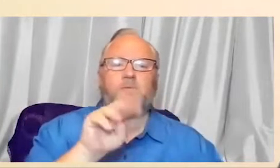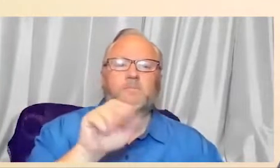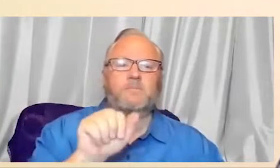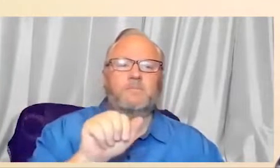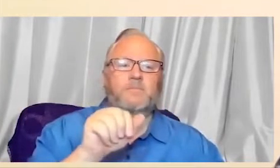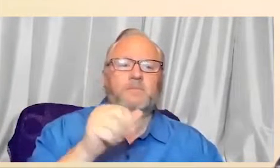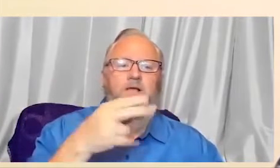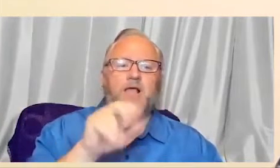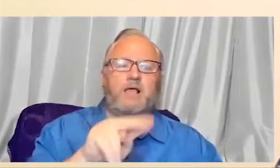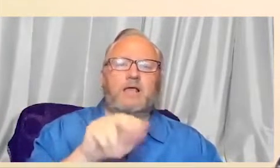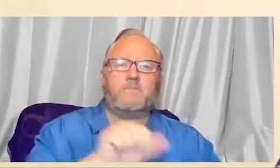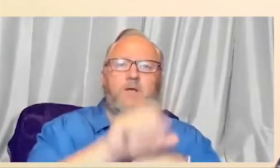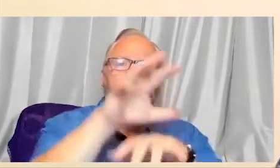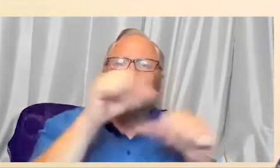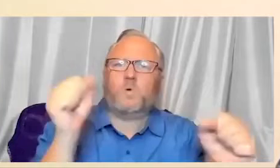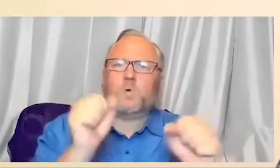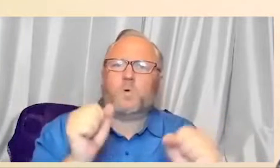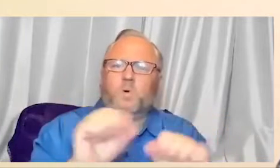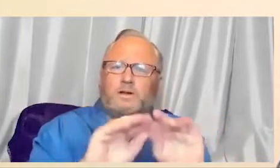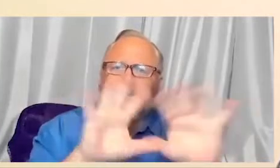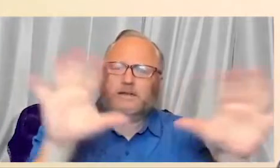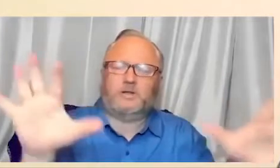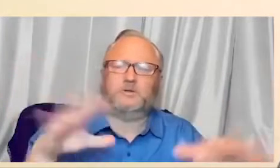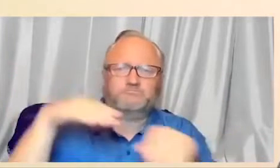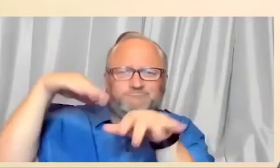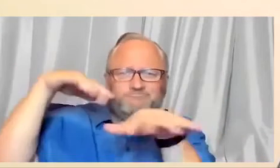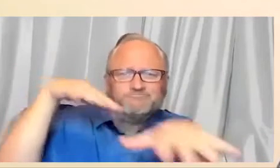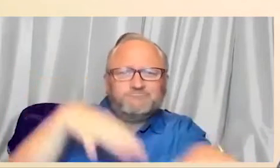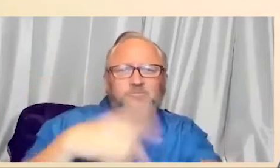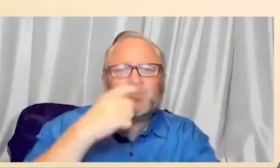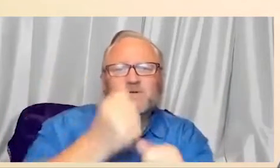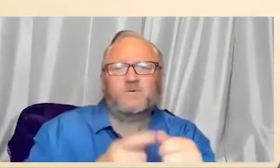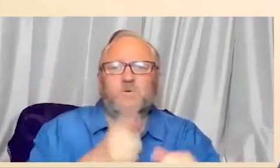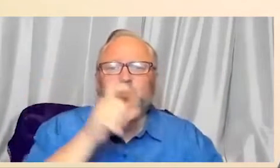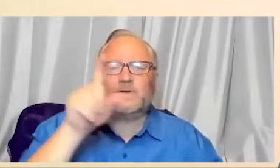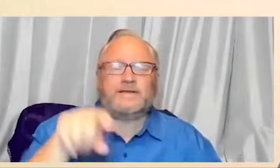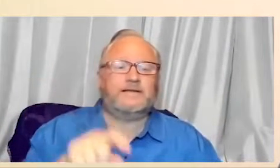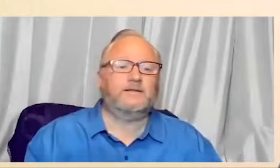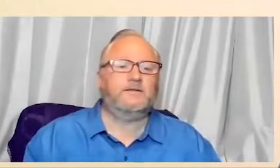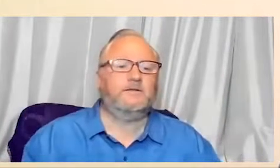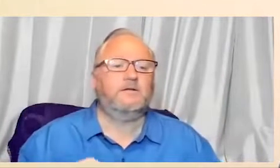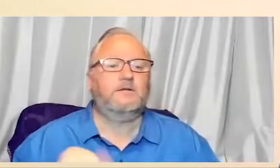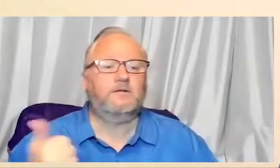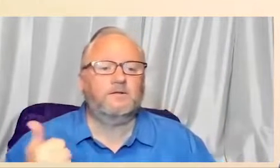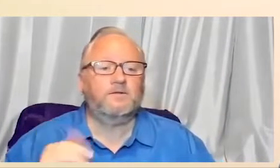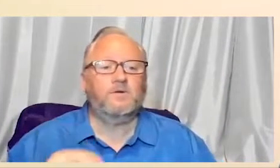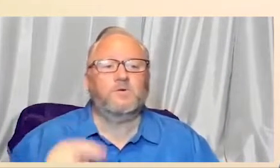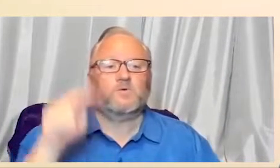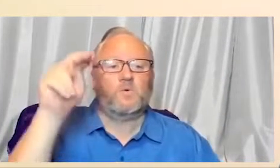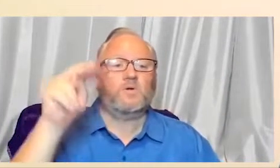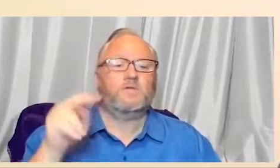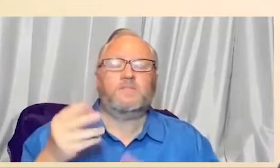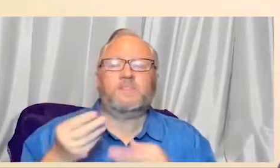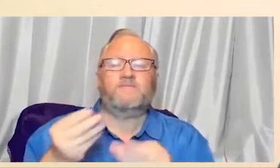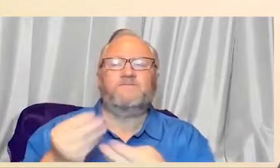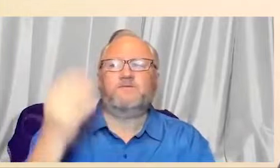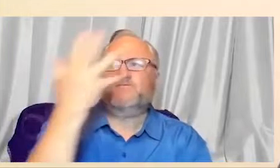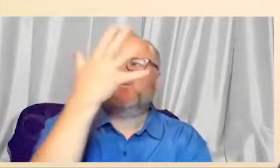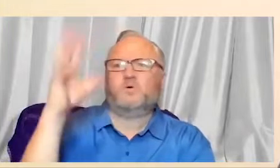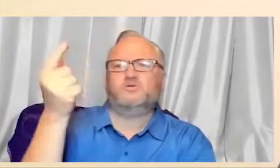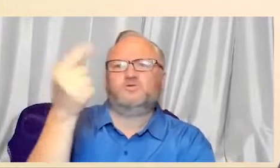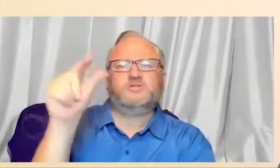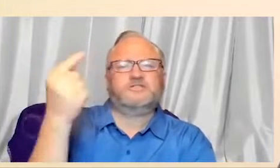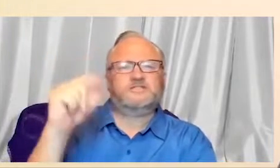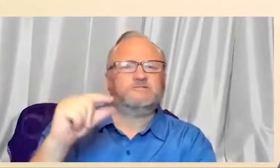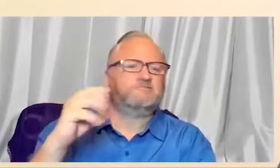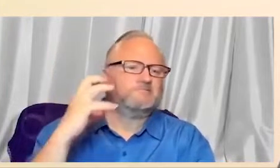and clear, determined to flow to all who needed it. Another rushed in the north, feeding green and lush forests and nurturing the